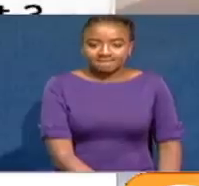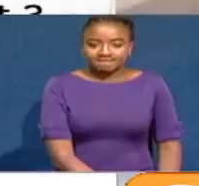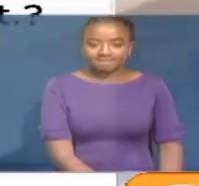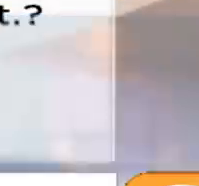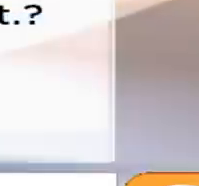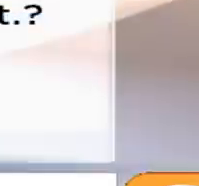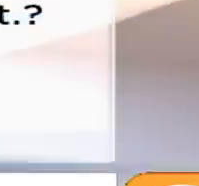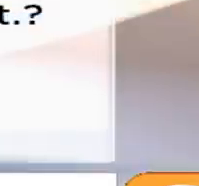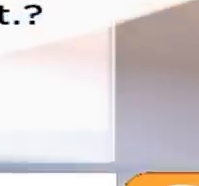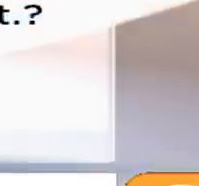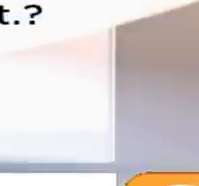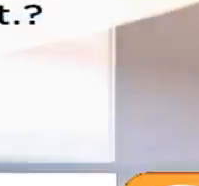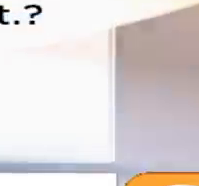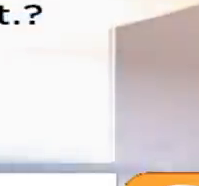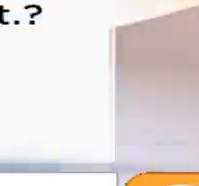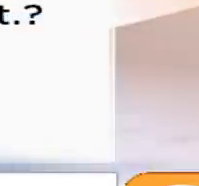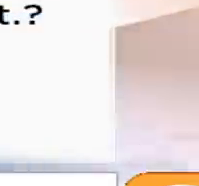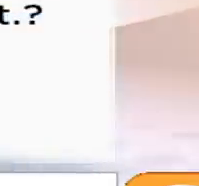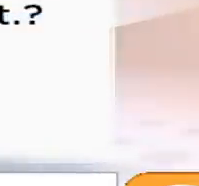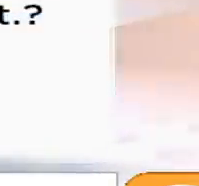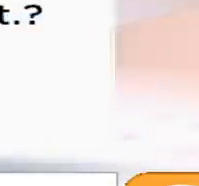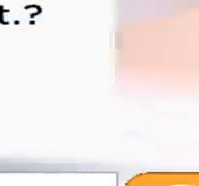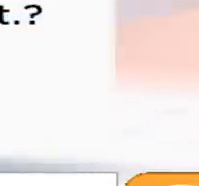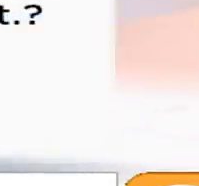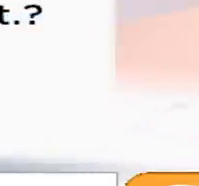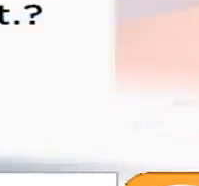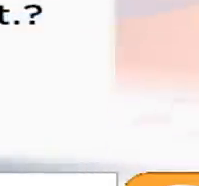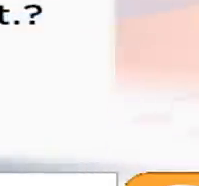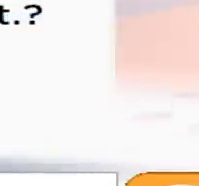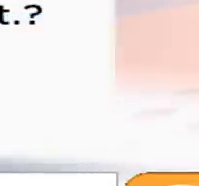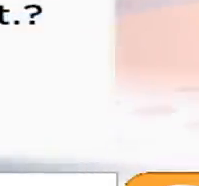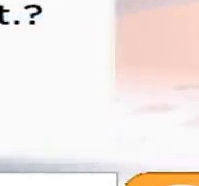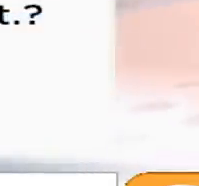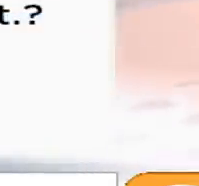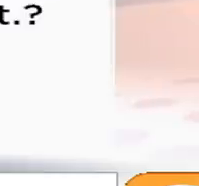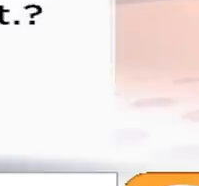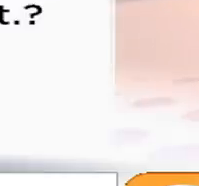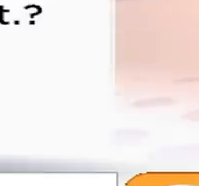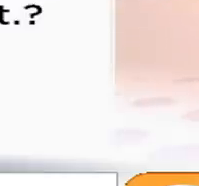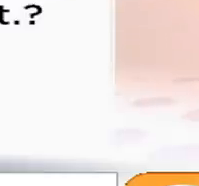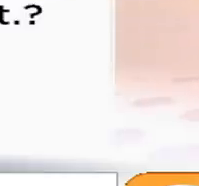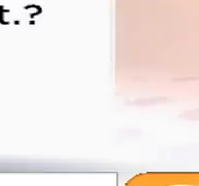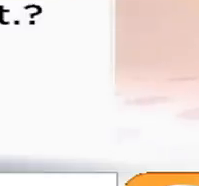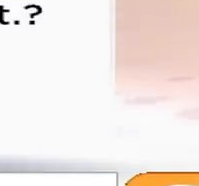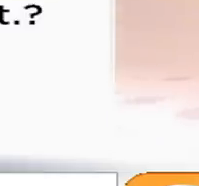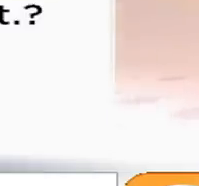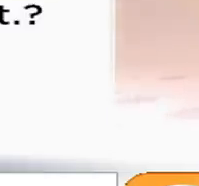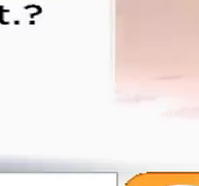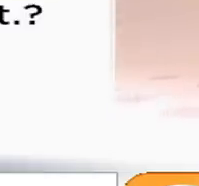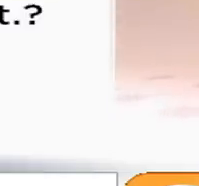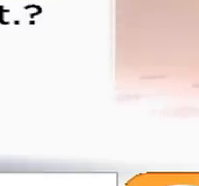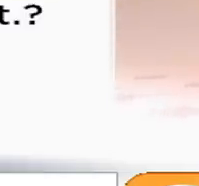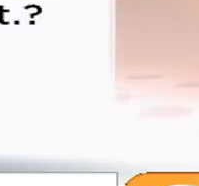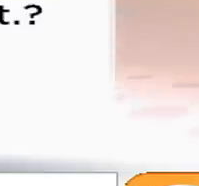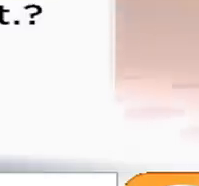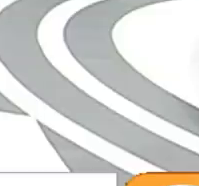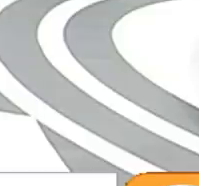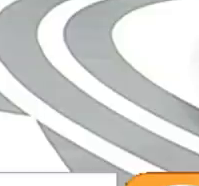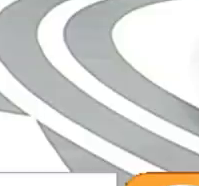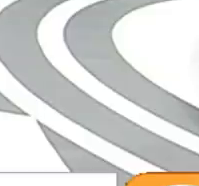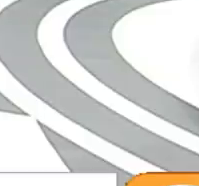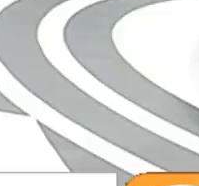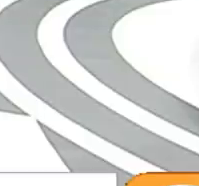ask Didi Nyoro, what would their UDA possible route to 2022 in the possible scenario that they don't form the